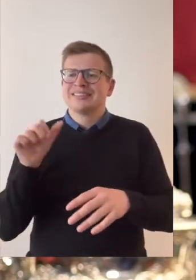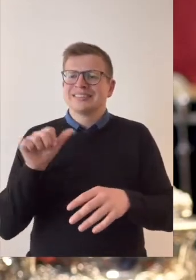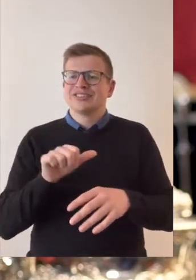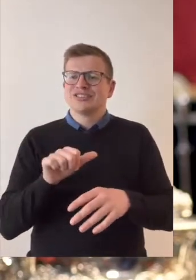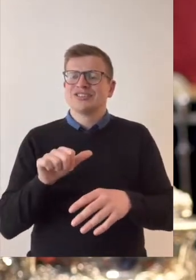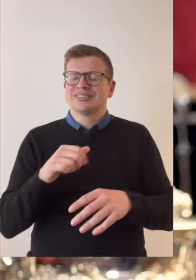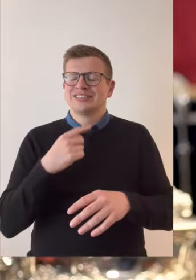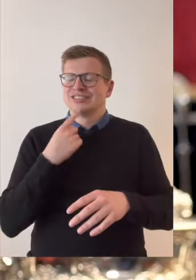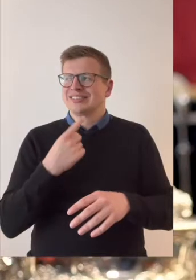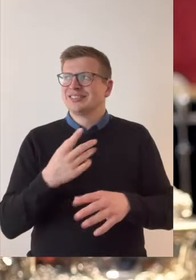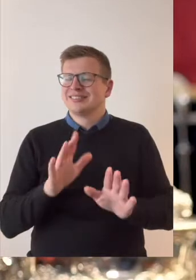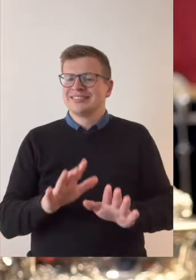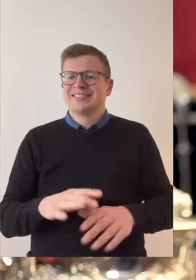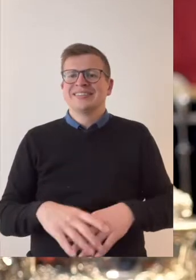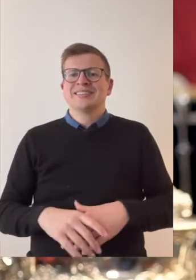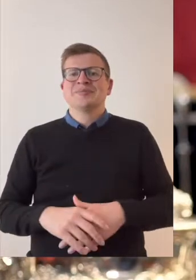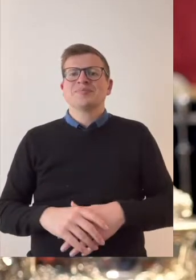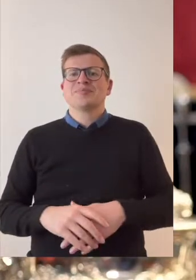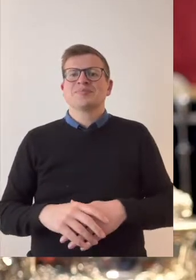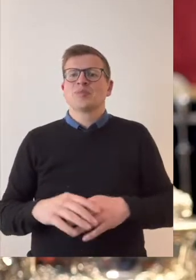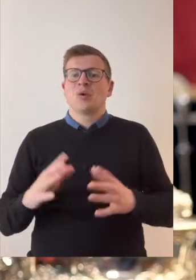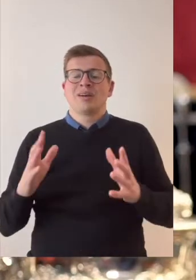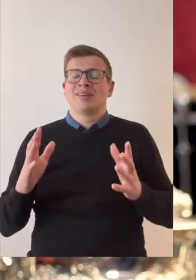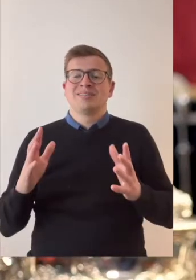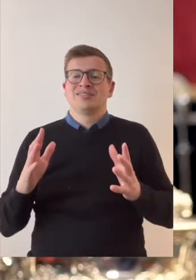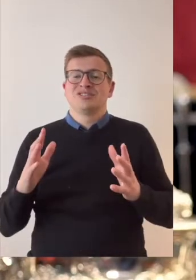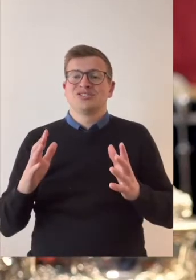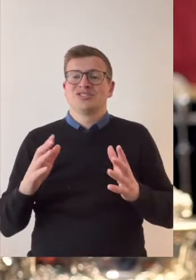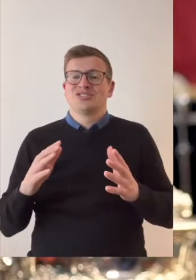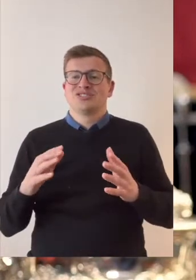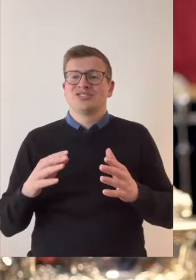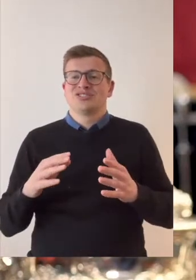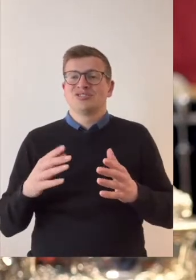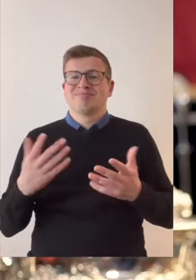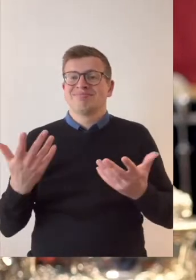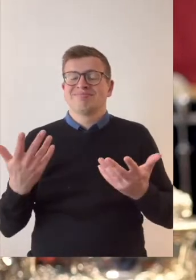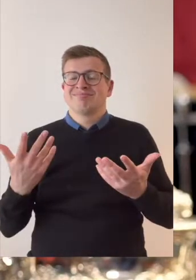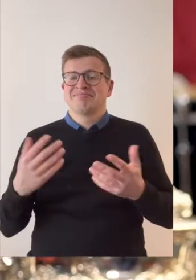the jobs, I should say, shouldn't I, were